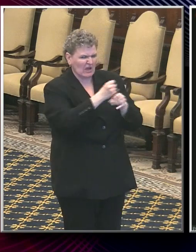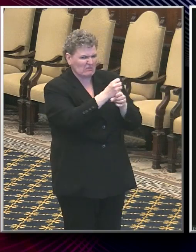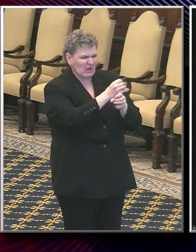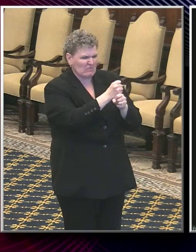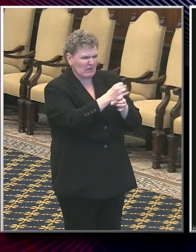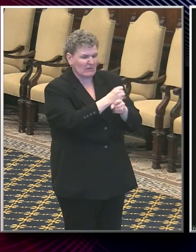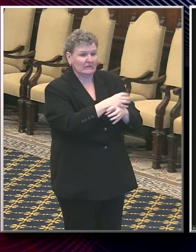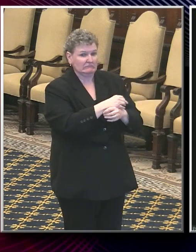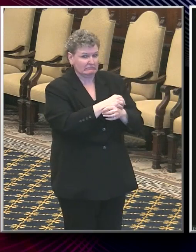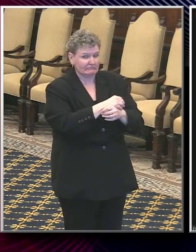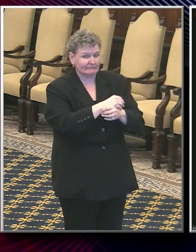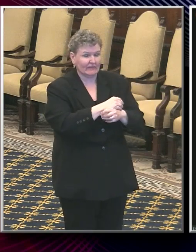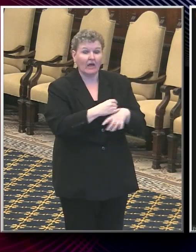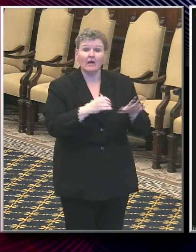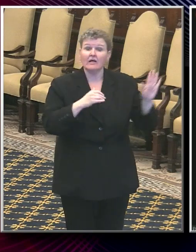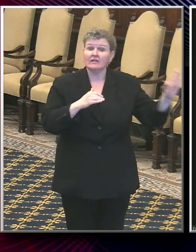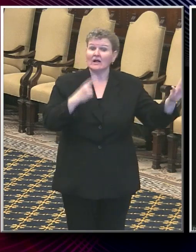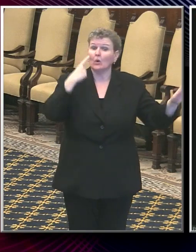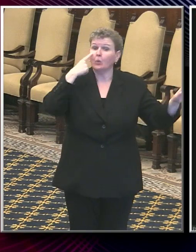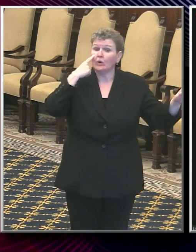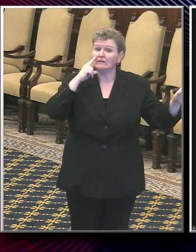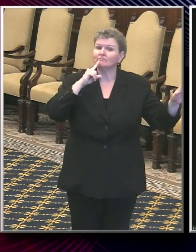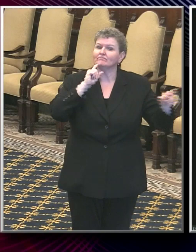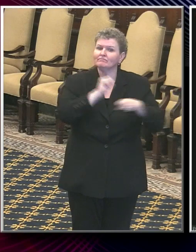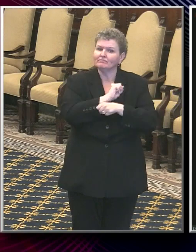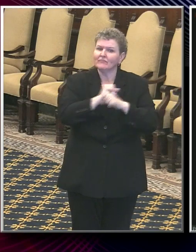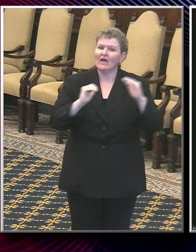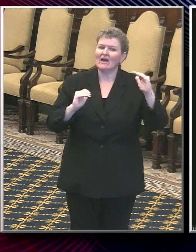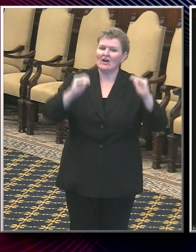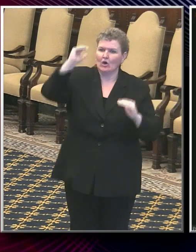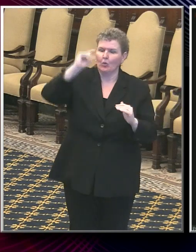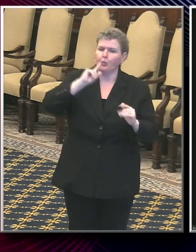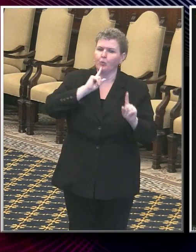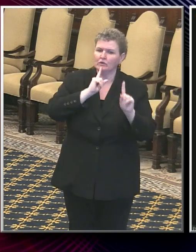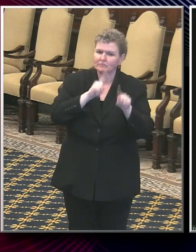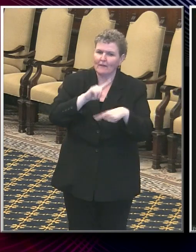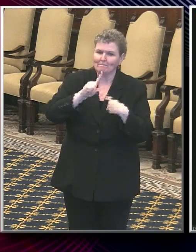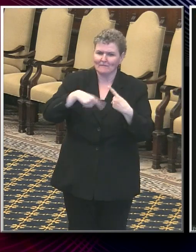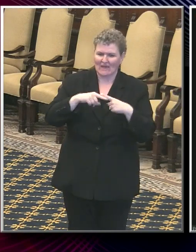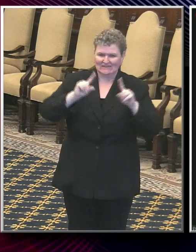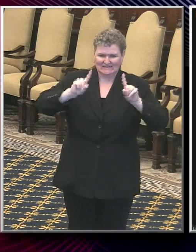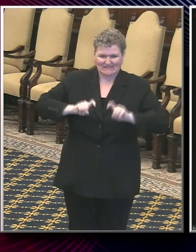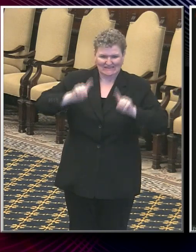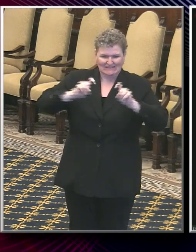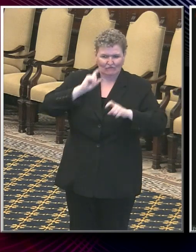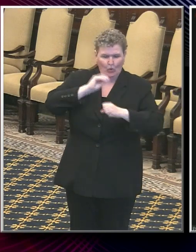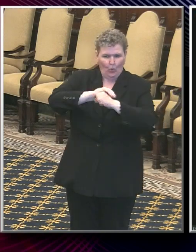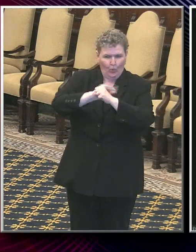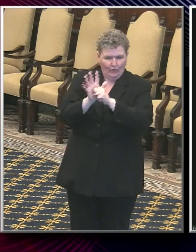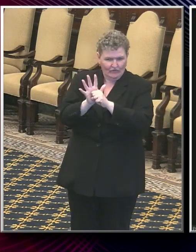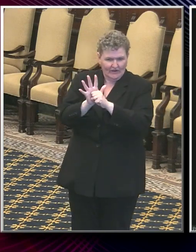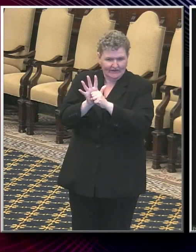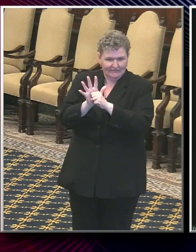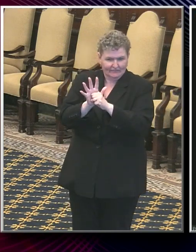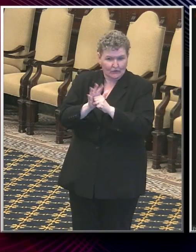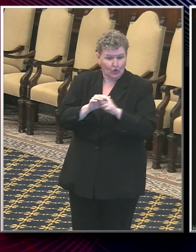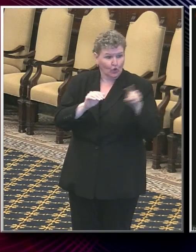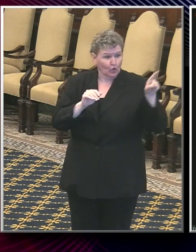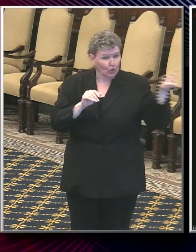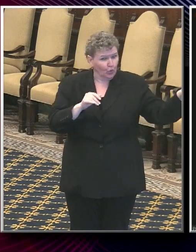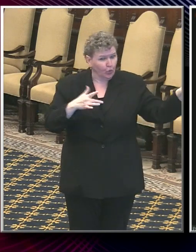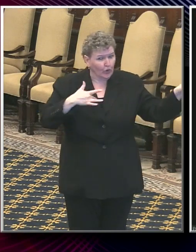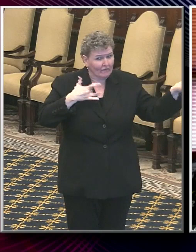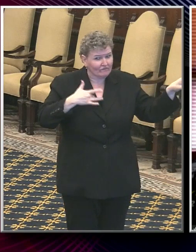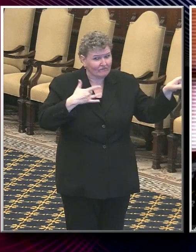perceived inequity in the city's response to COVID in terms of testing. Do you think the city's response to this pandemic has been